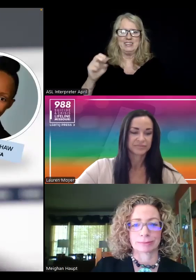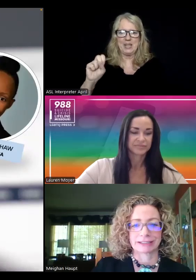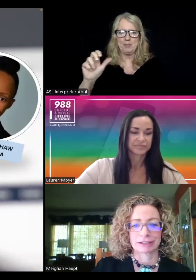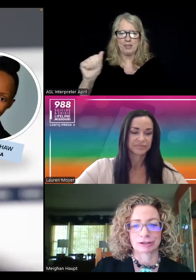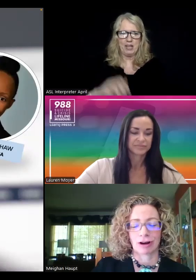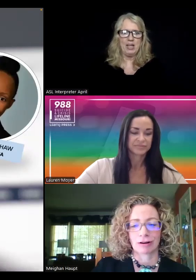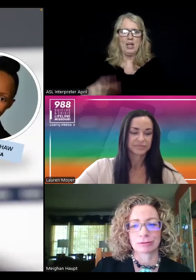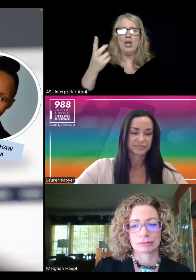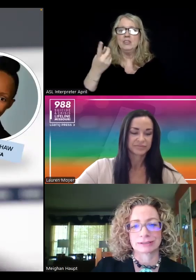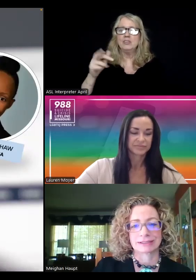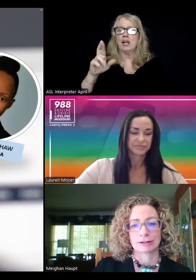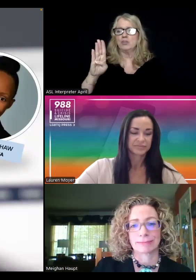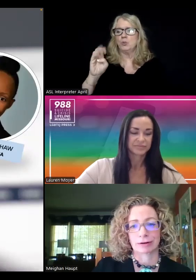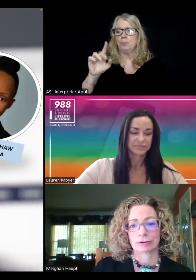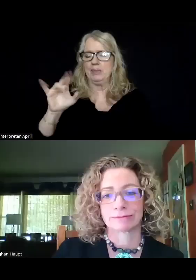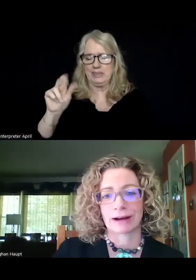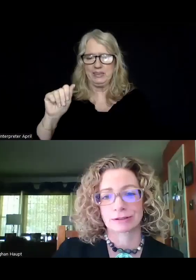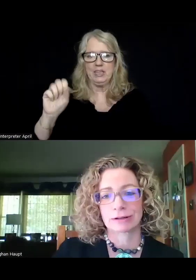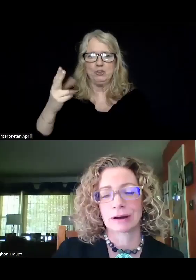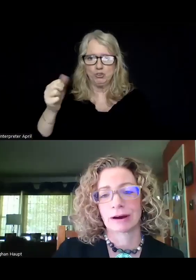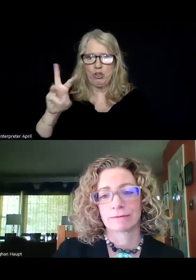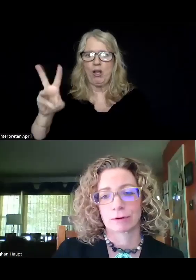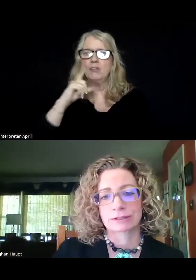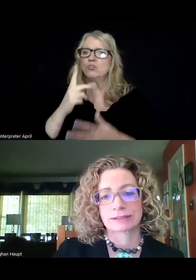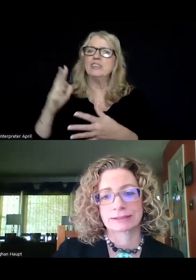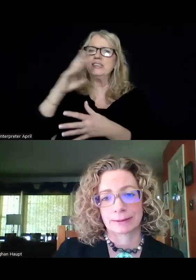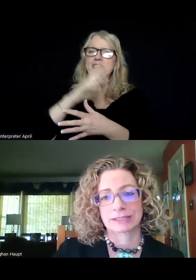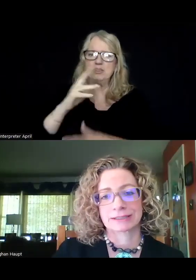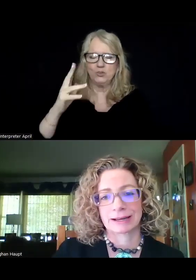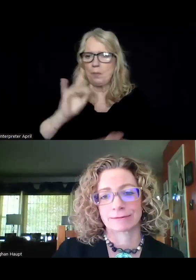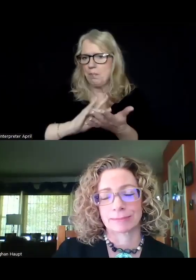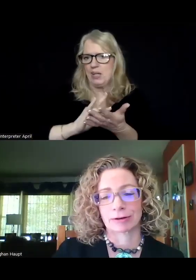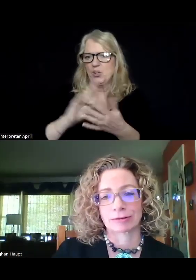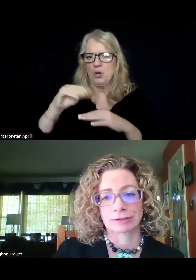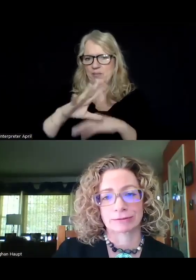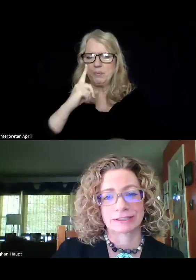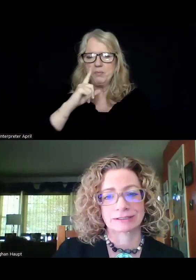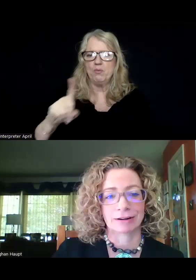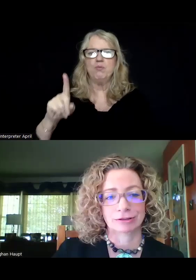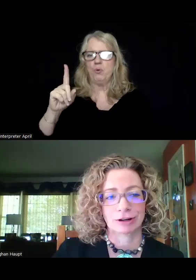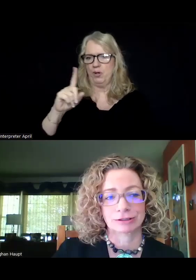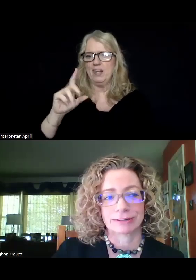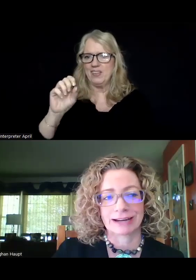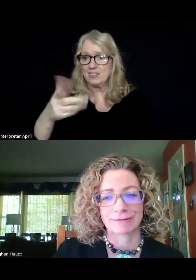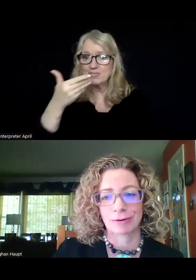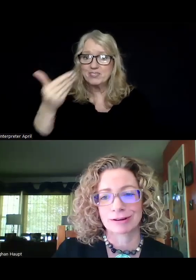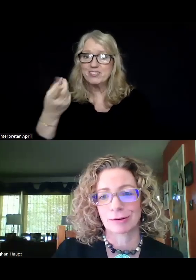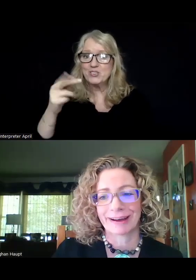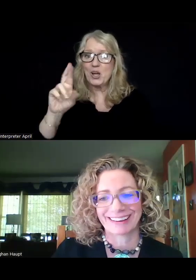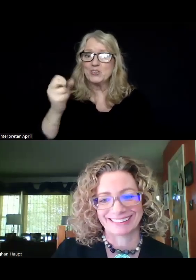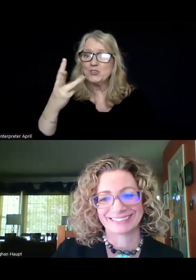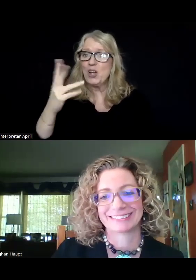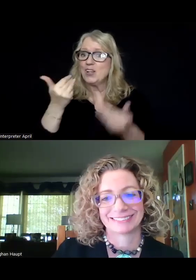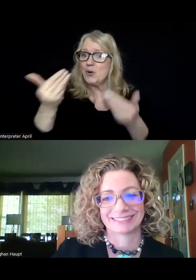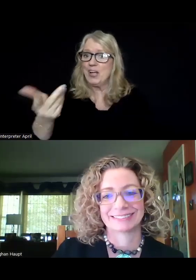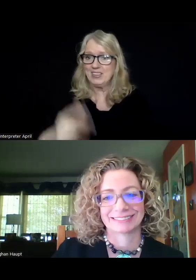Dr. Belina Shaw, who's the Senior Medical Advisor for SAMHSA Center for Mental Health Services. Dr. Shaw, it's great to have you on. Go